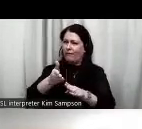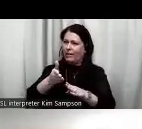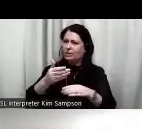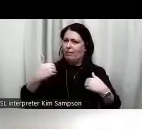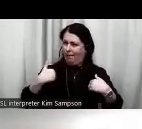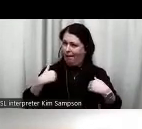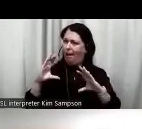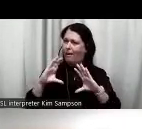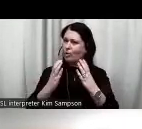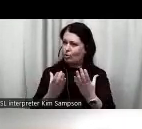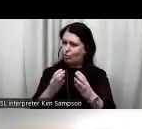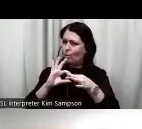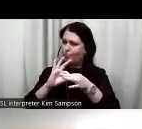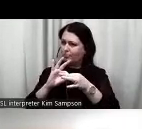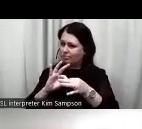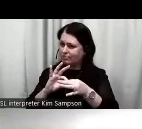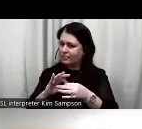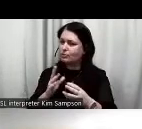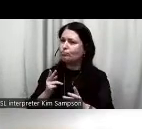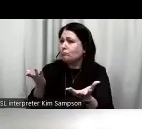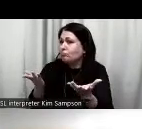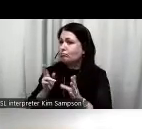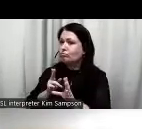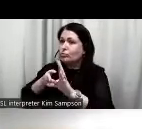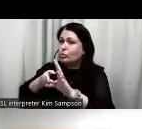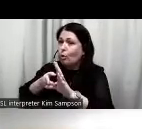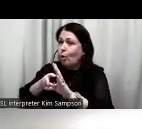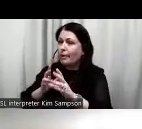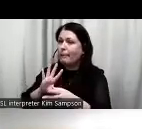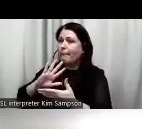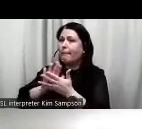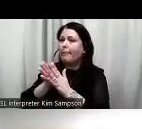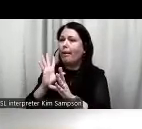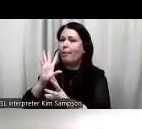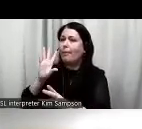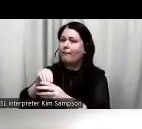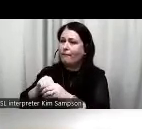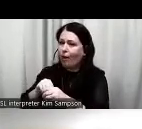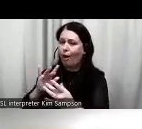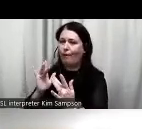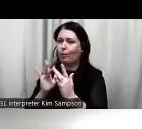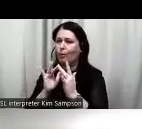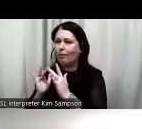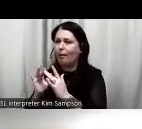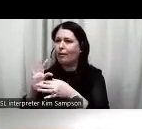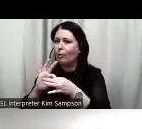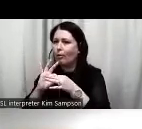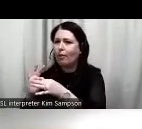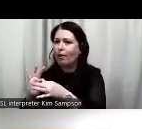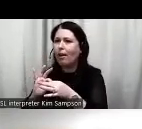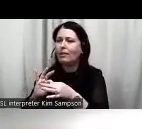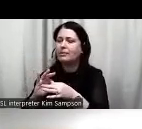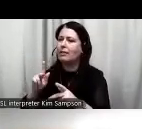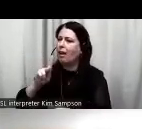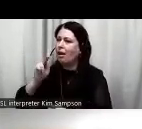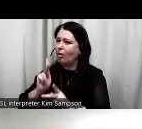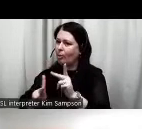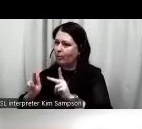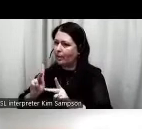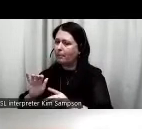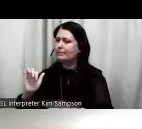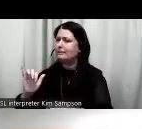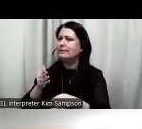a professional group for that. And it might be nice to connect with other people in your profession that